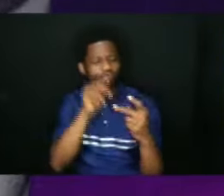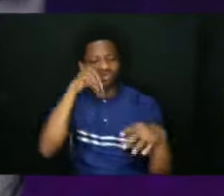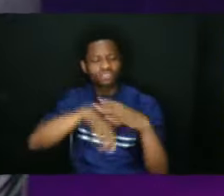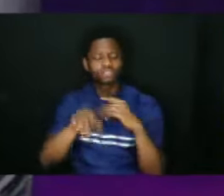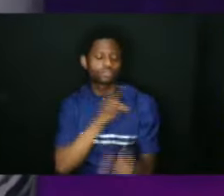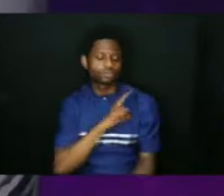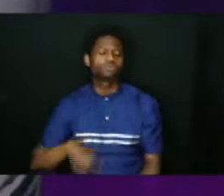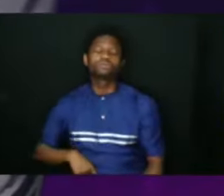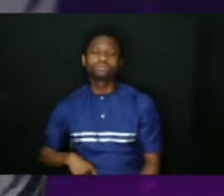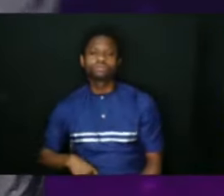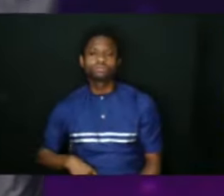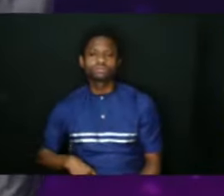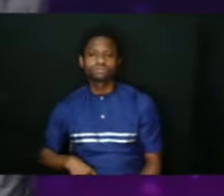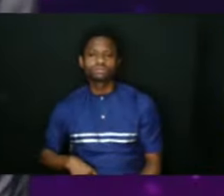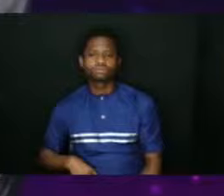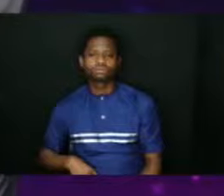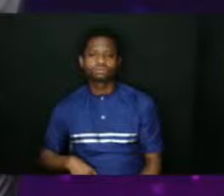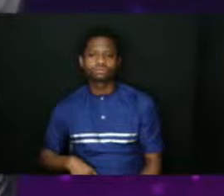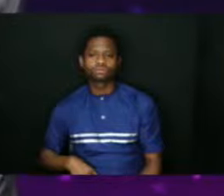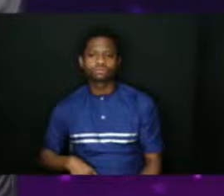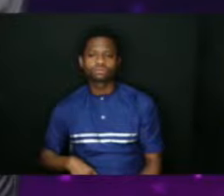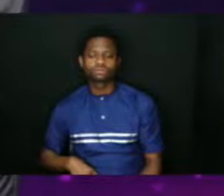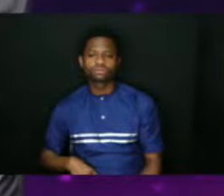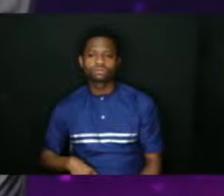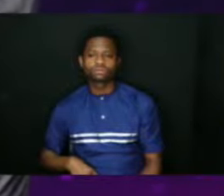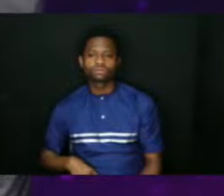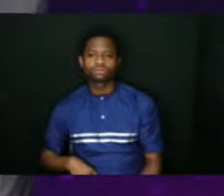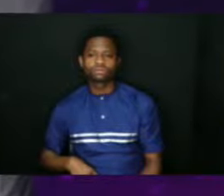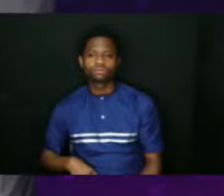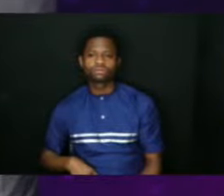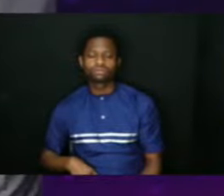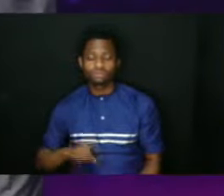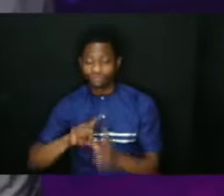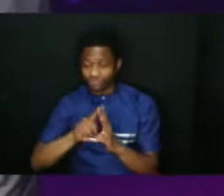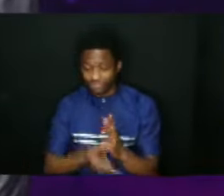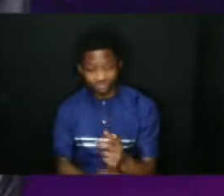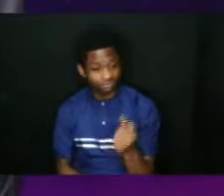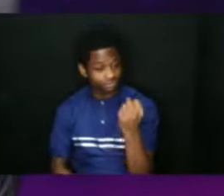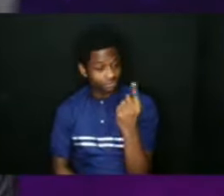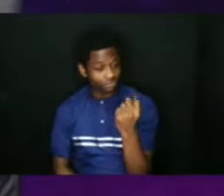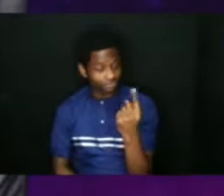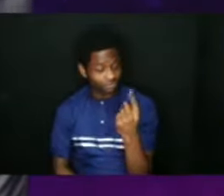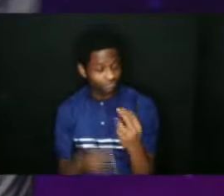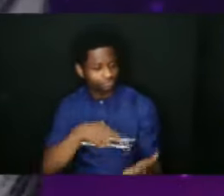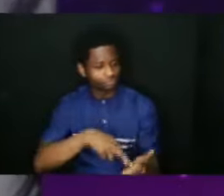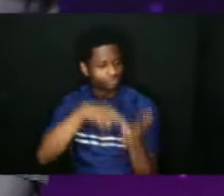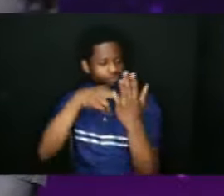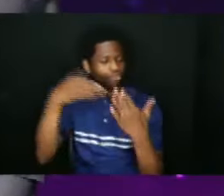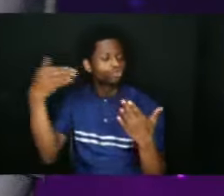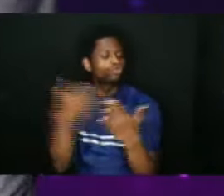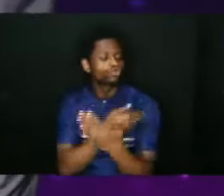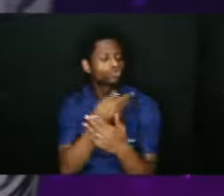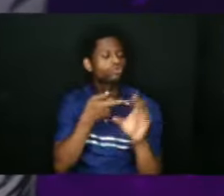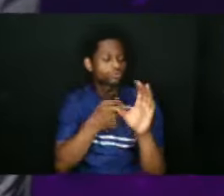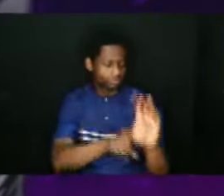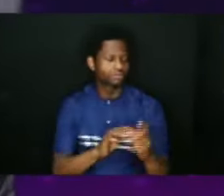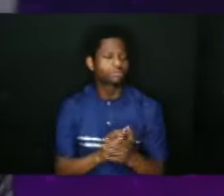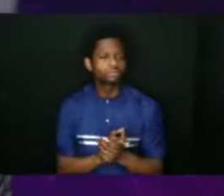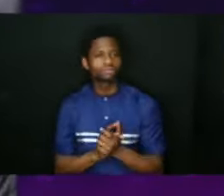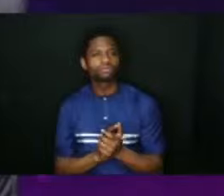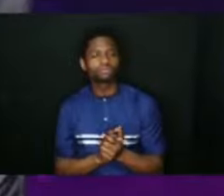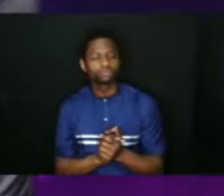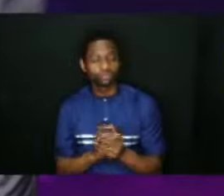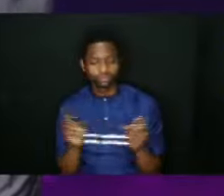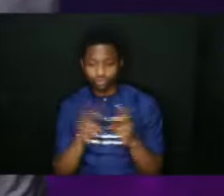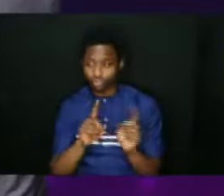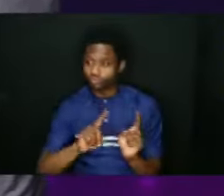And then 11 stands for new beginning. So may you